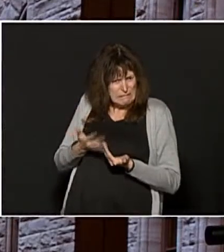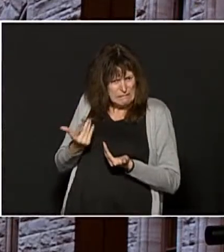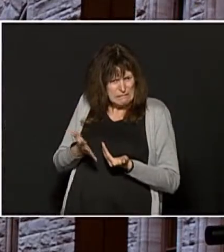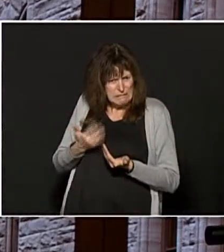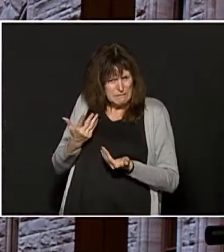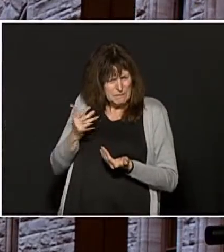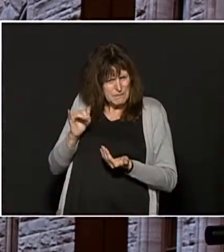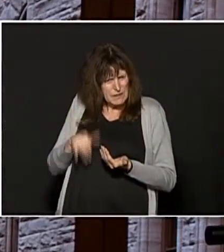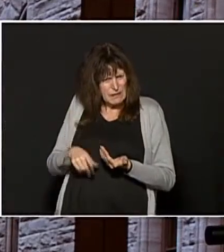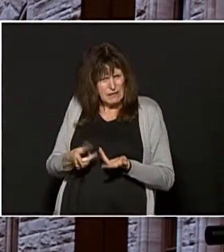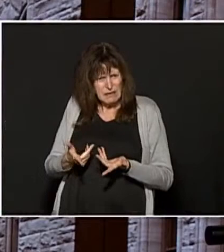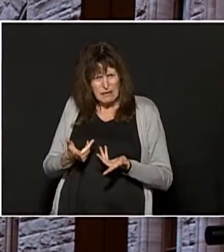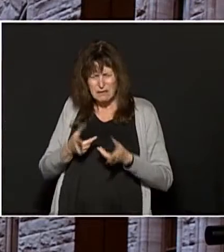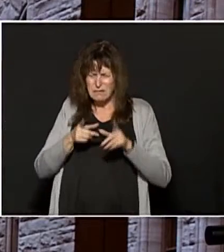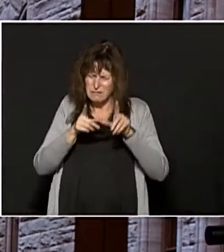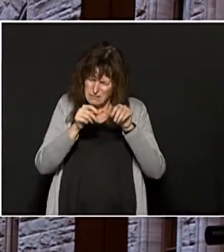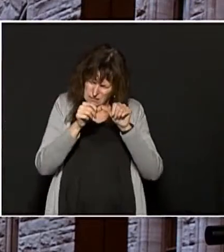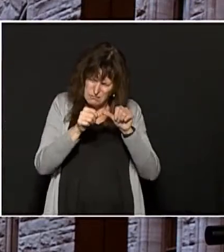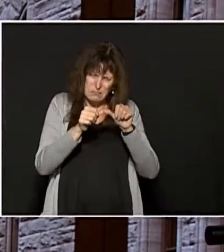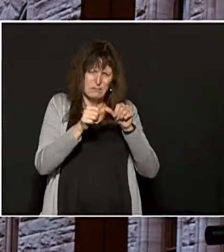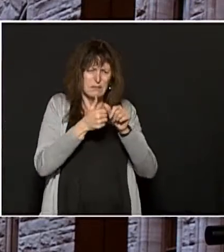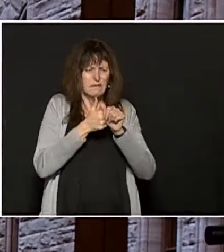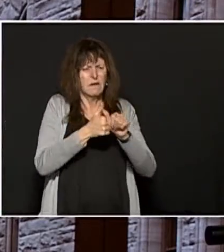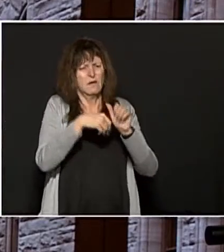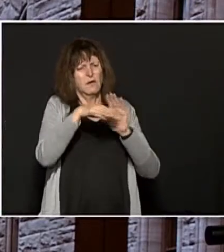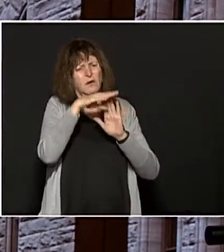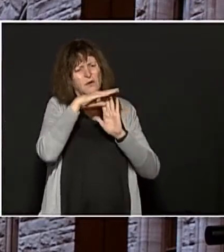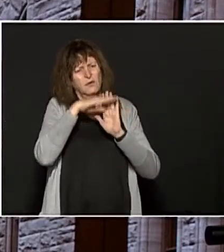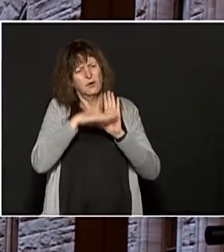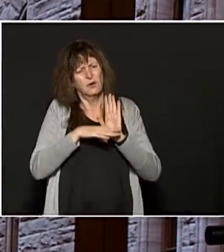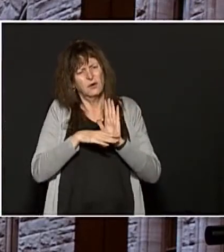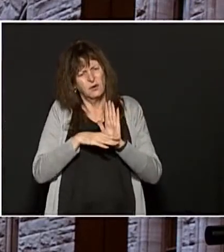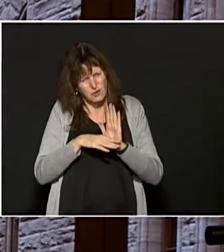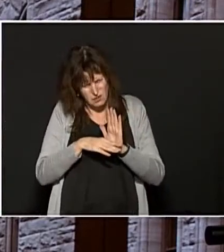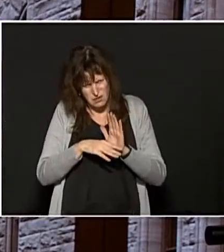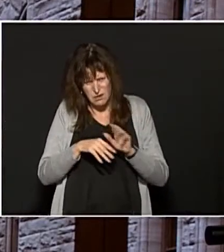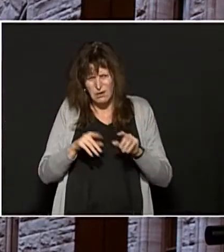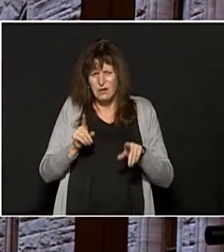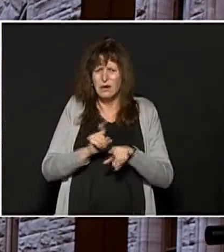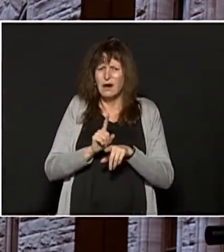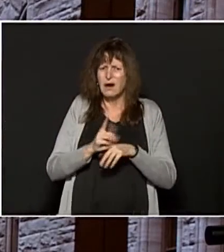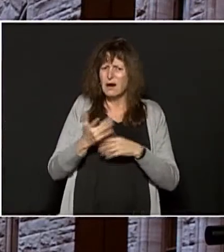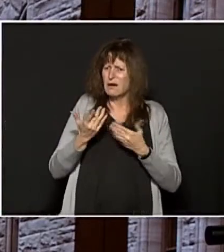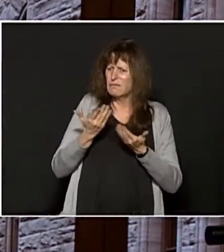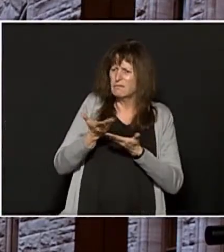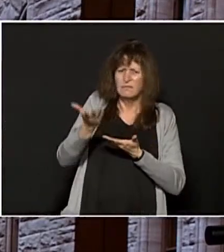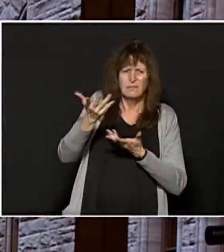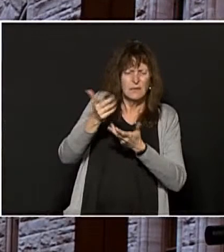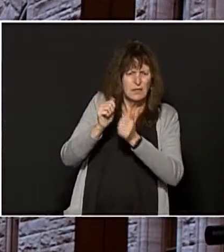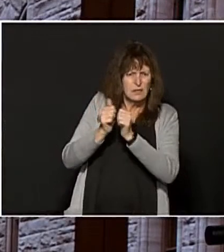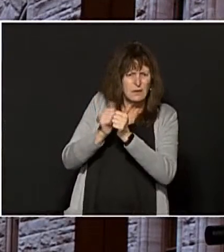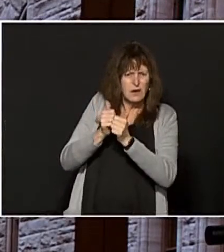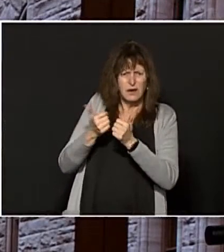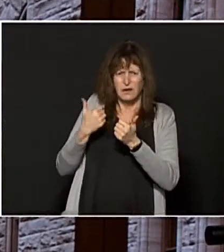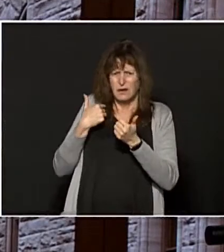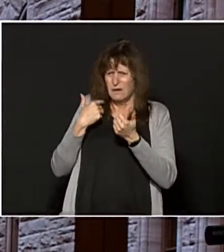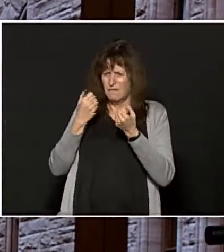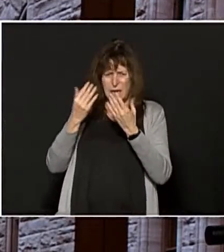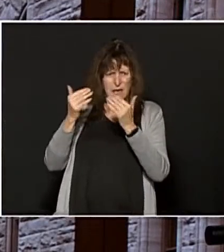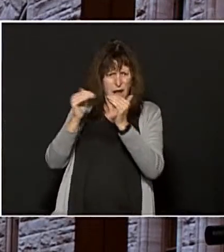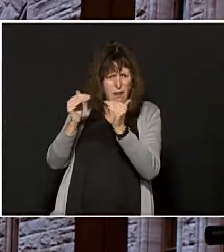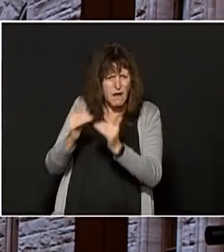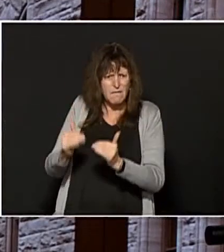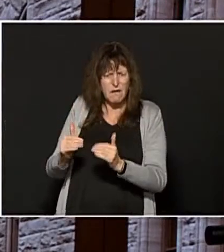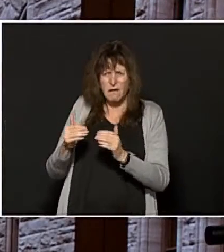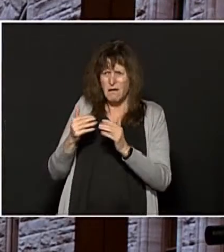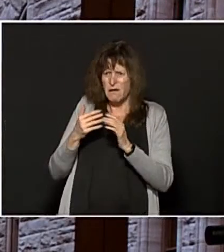where sometimes our professional sports teams with many levels of precautions and testing in place, nevertheless,